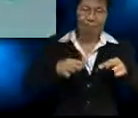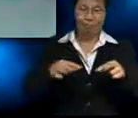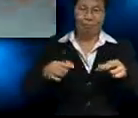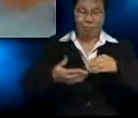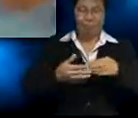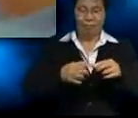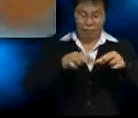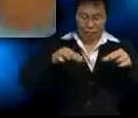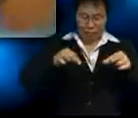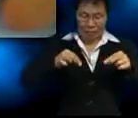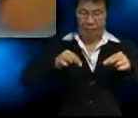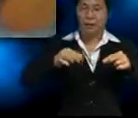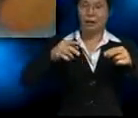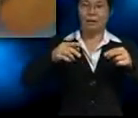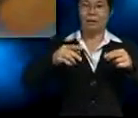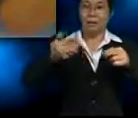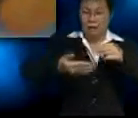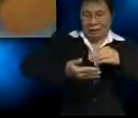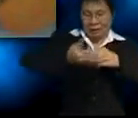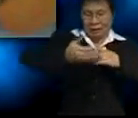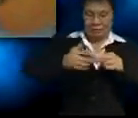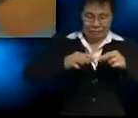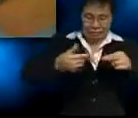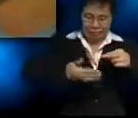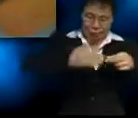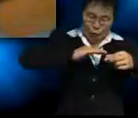Cover the glass slide using a cover slip.